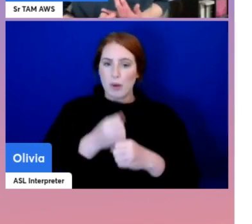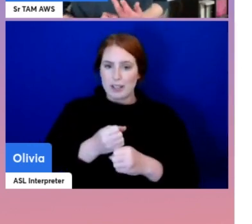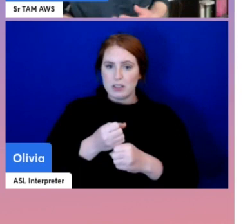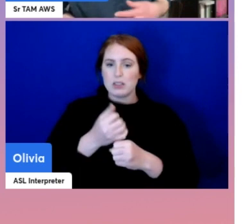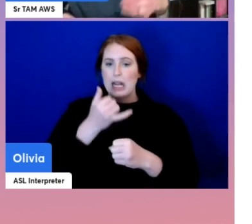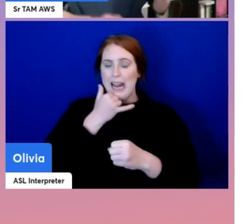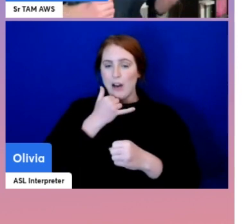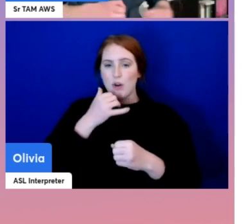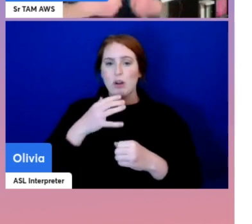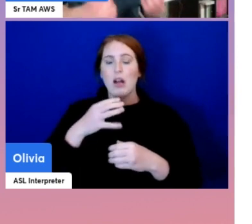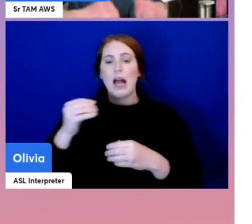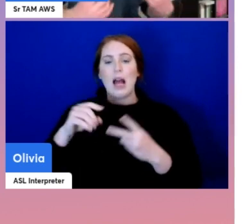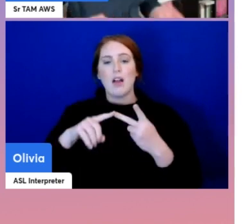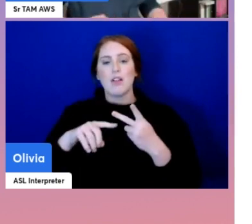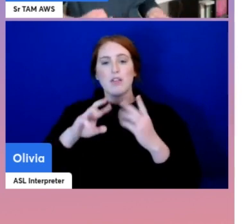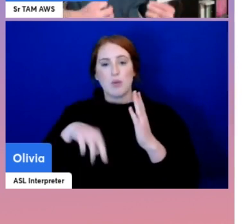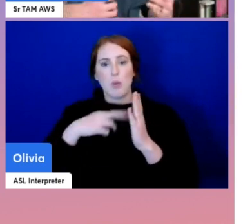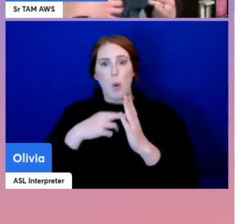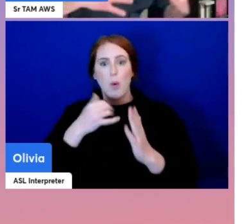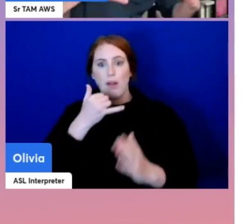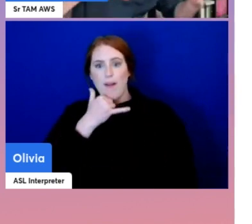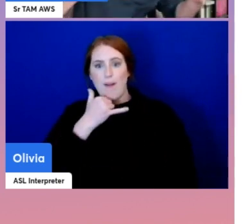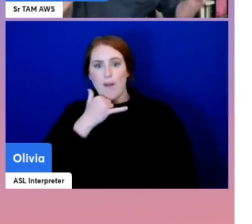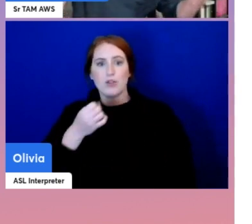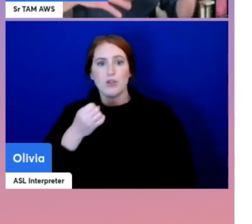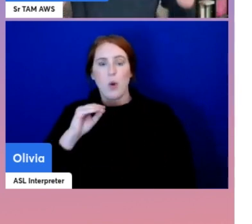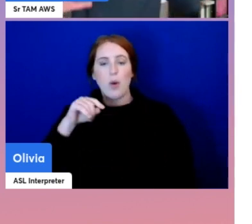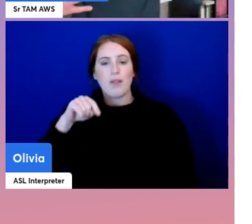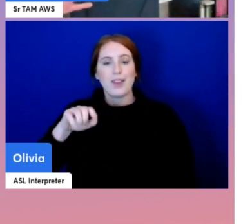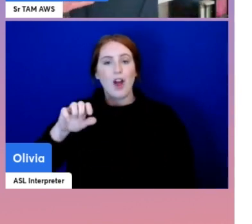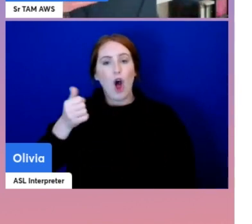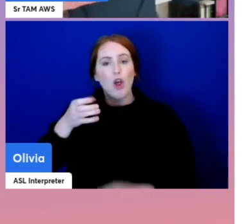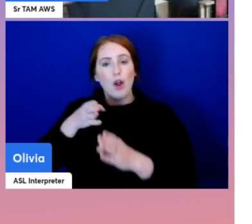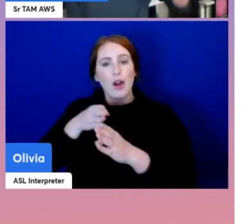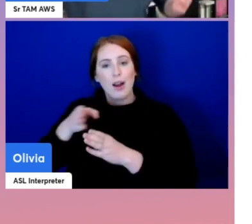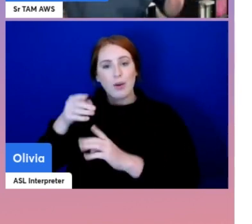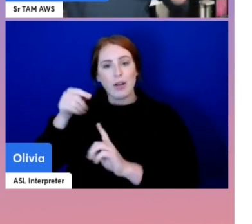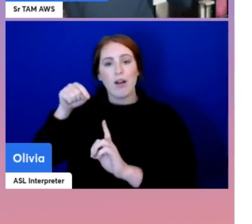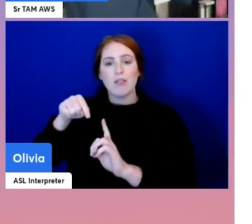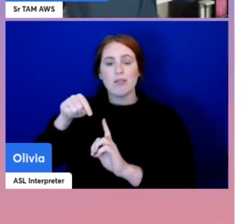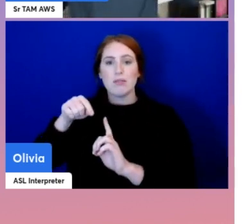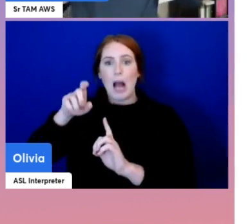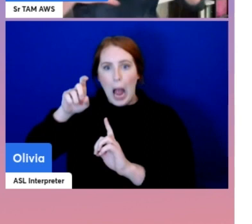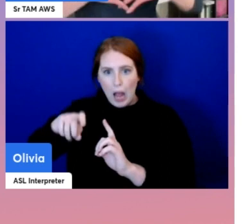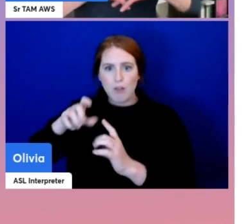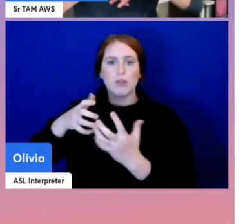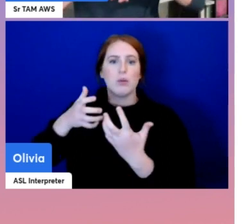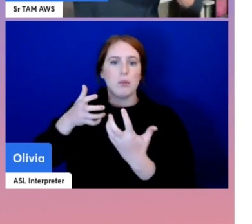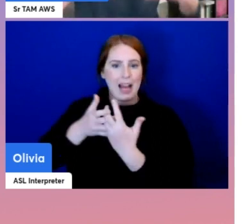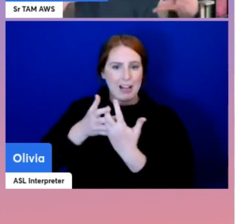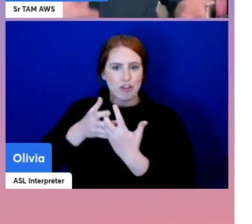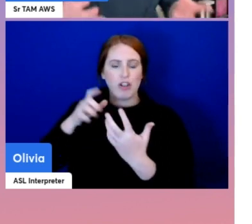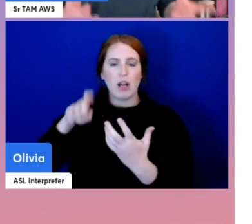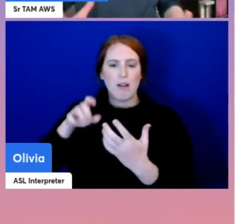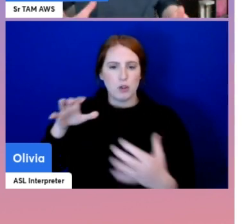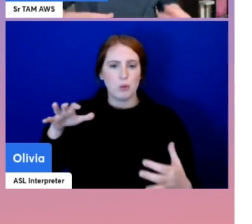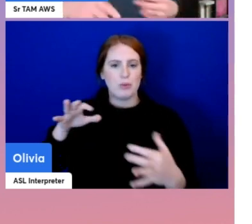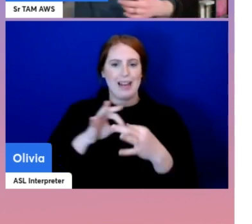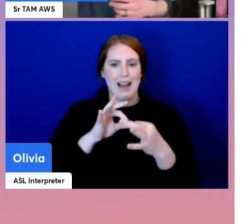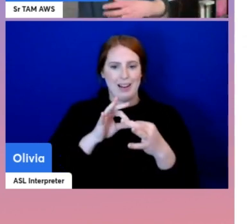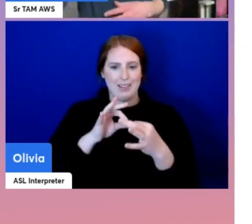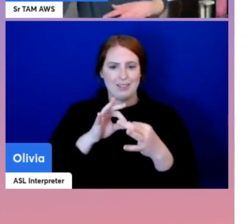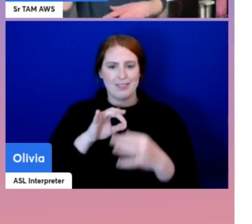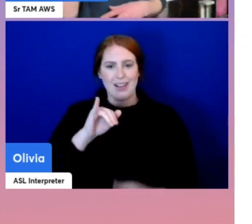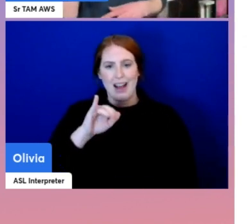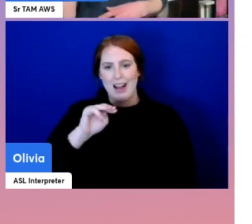role ARN. And this is another area where these have to match, these have to tie, because IAM roles anywhere